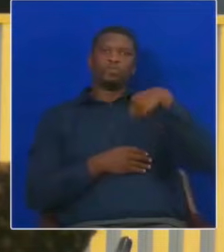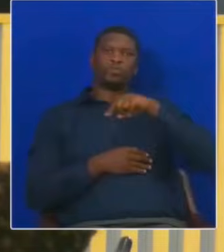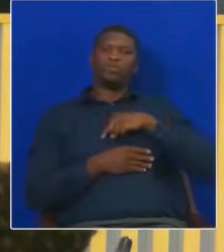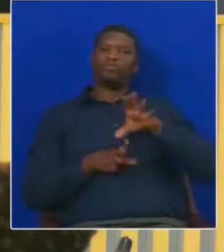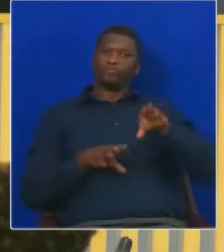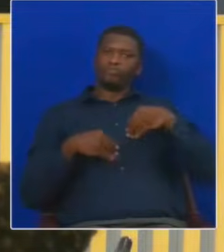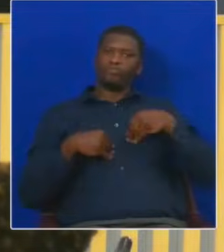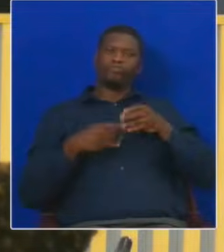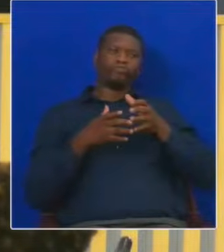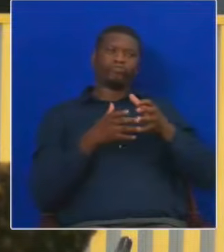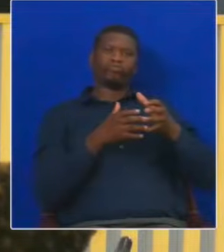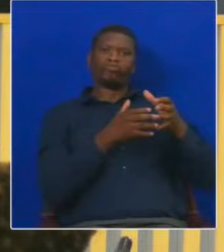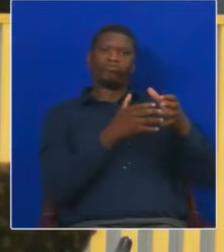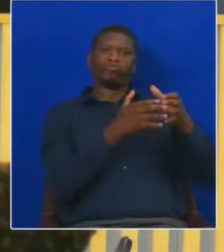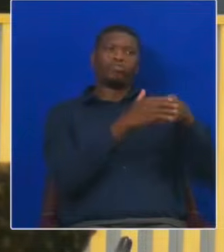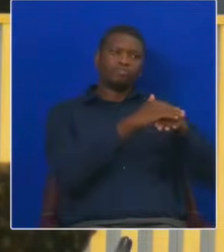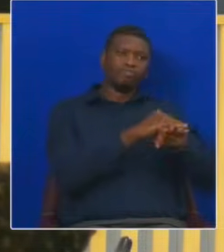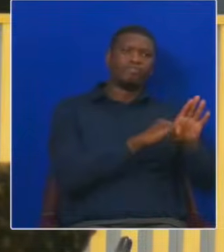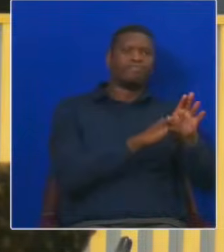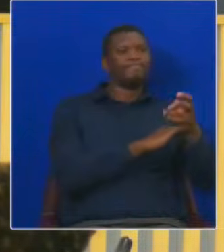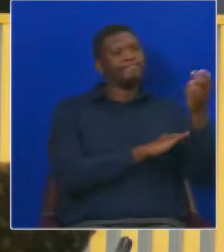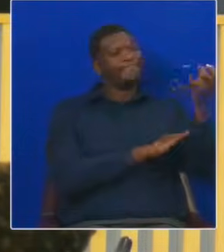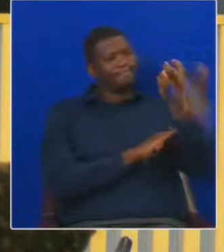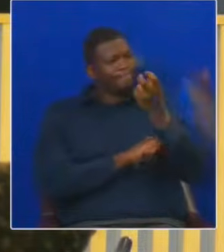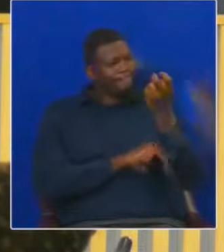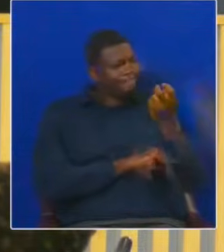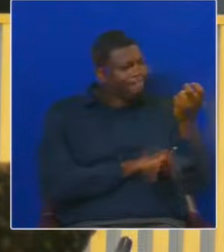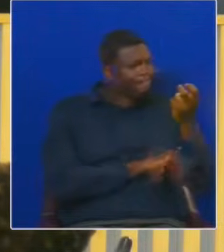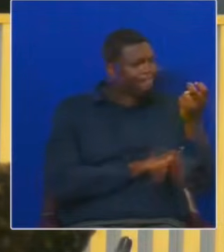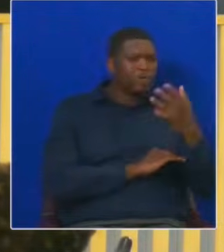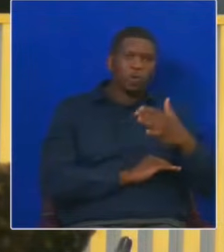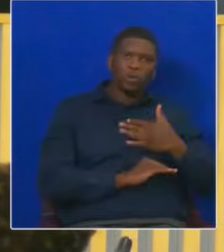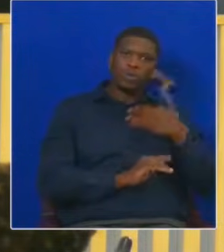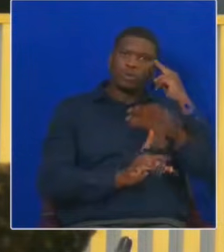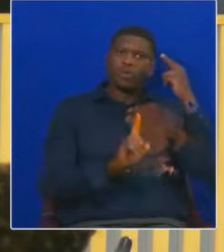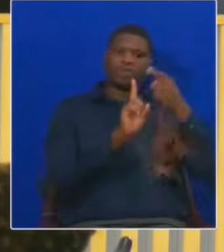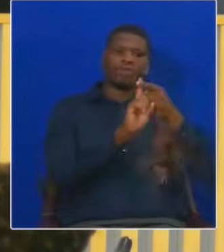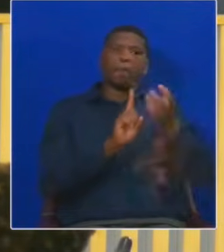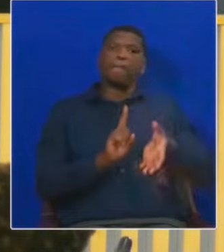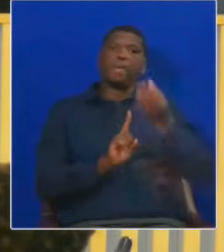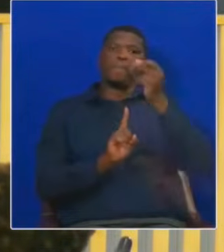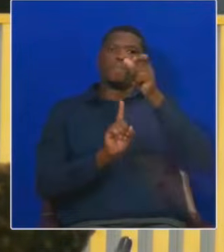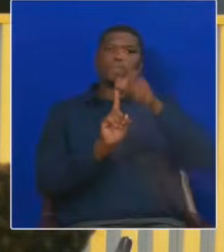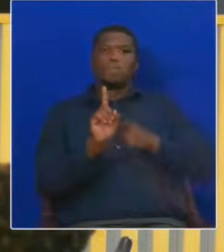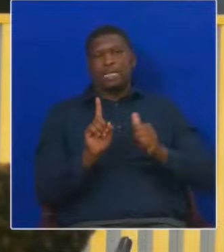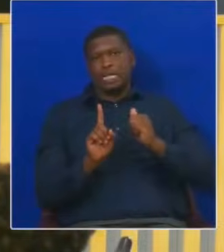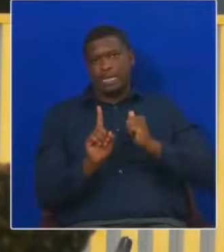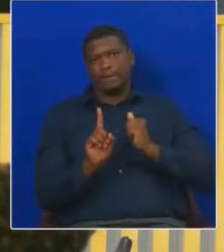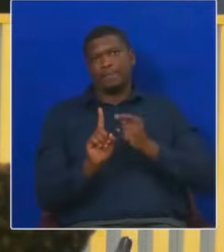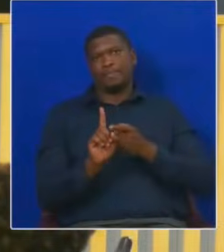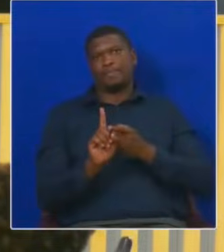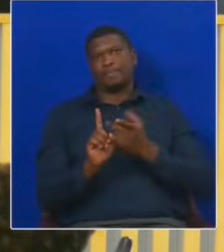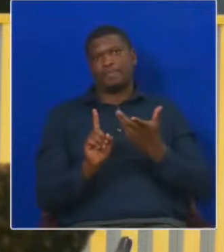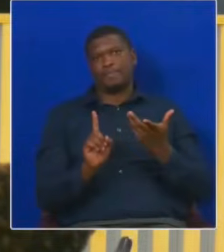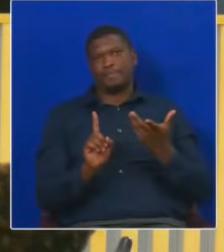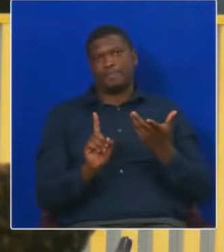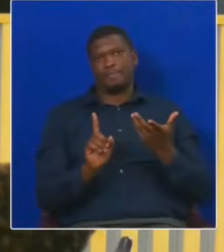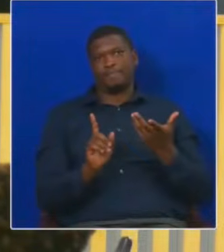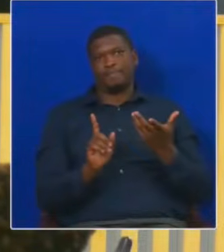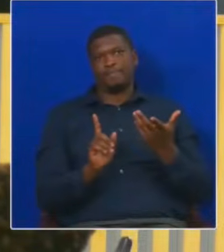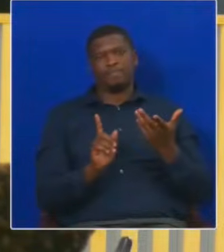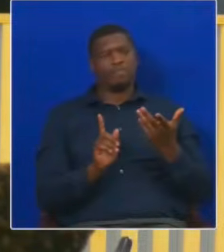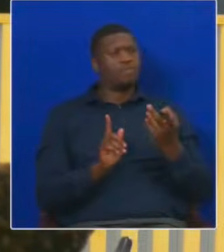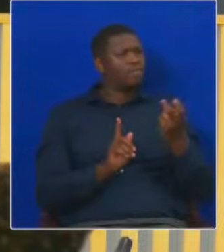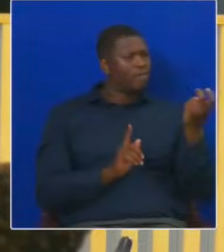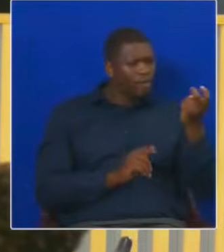searched for Mr. Lucky Molefe, and unfortunately, Lucky Molefe was not